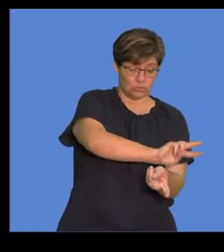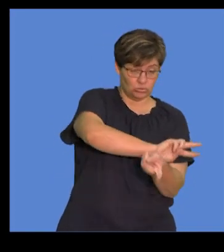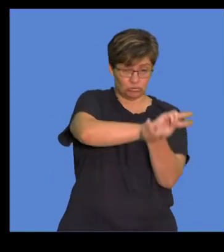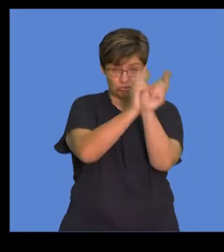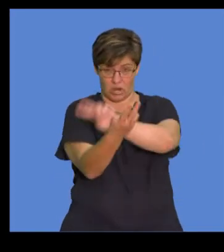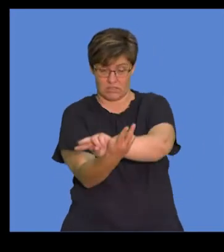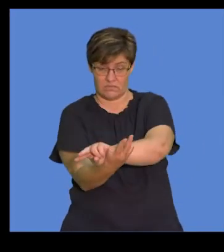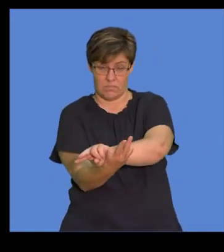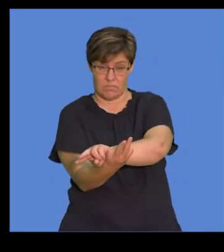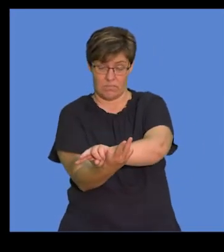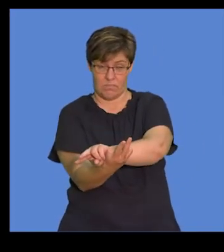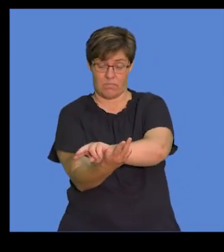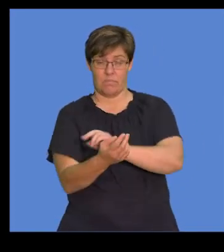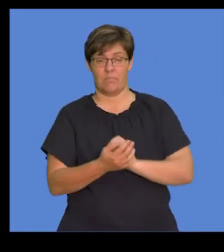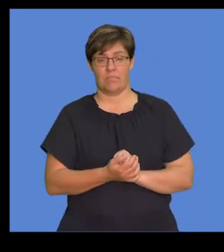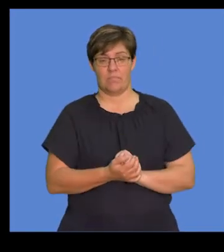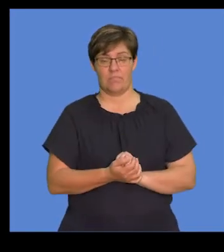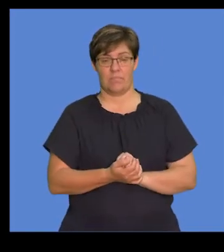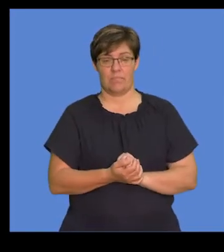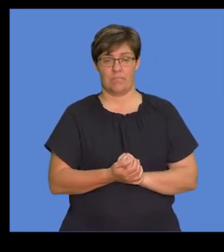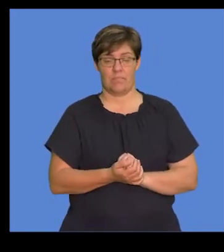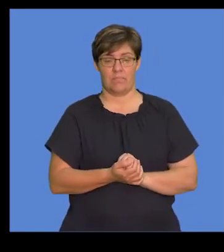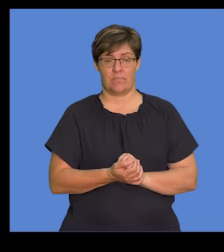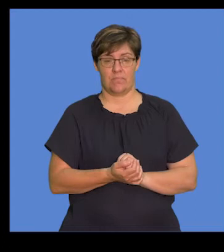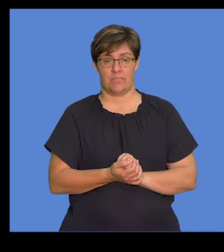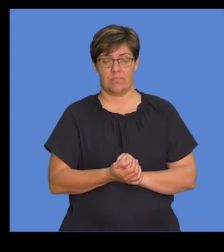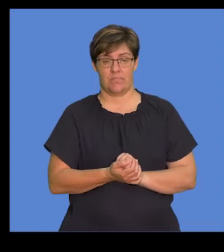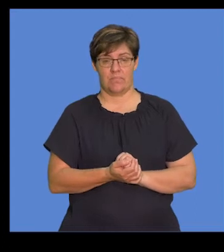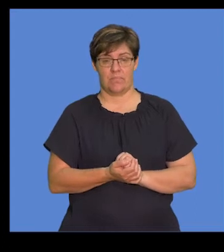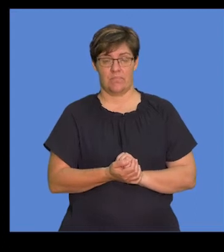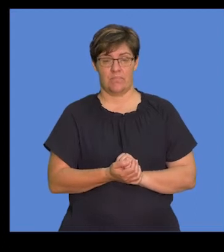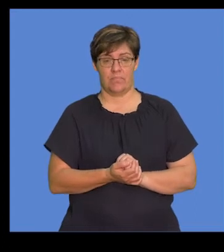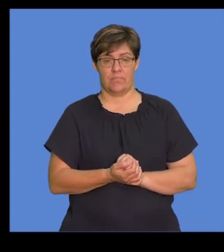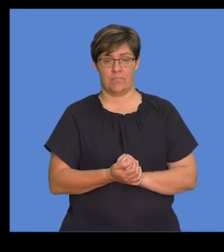transformation, energy transformation,